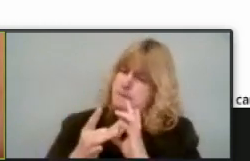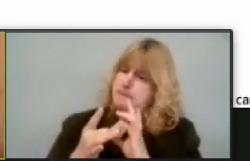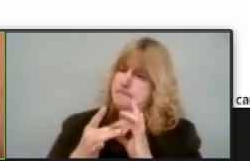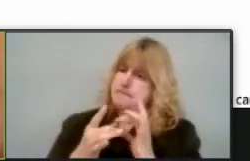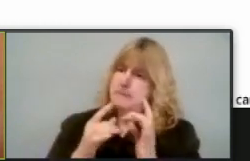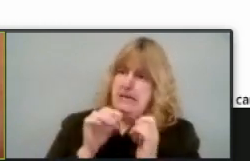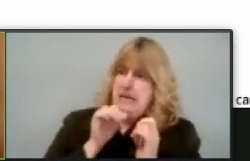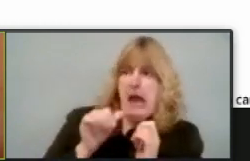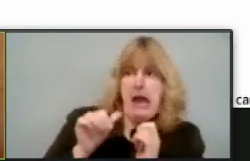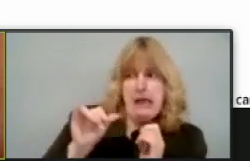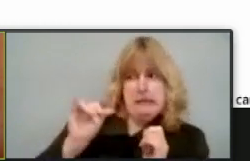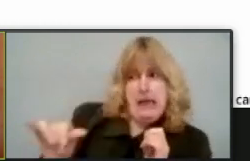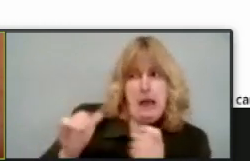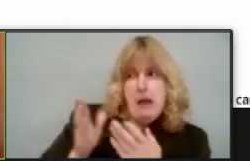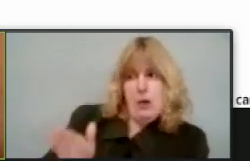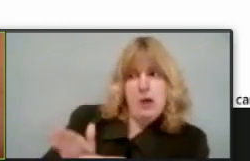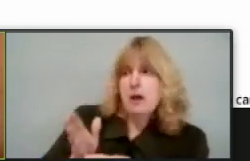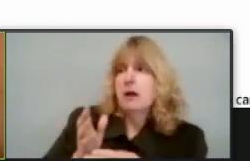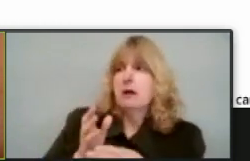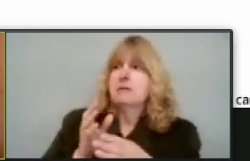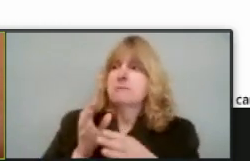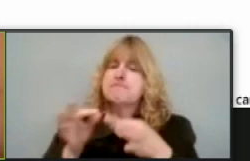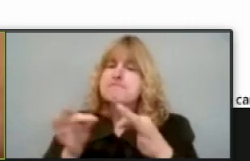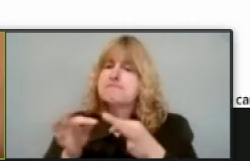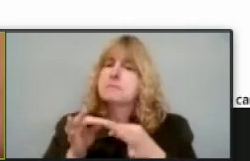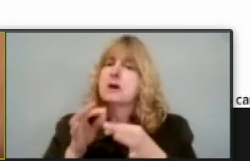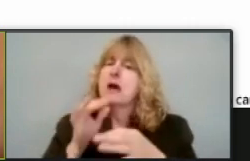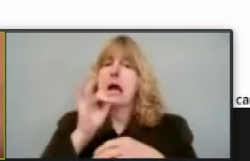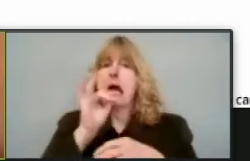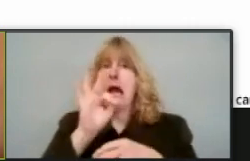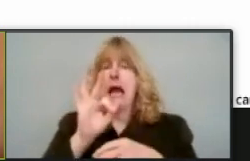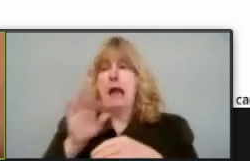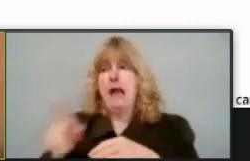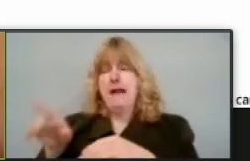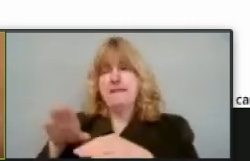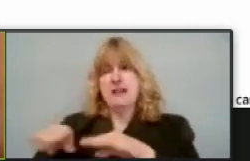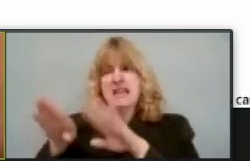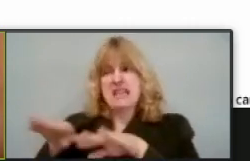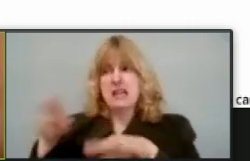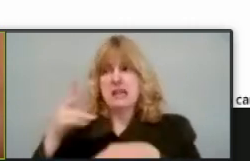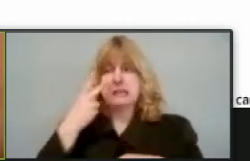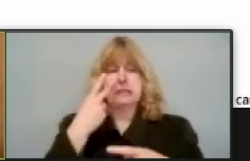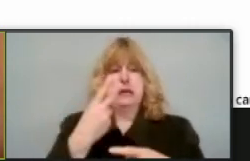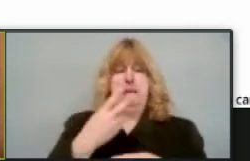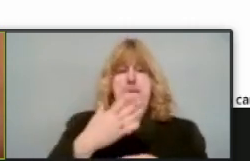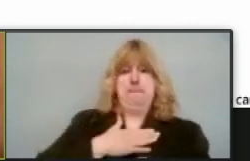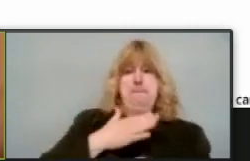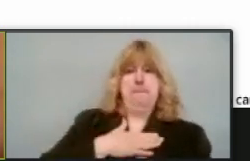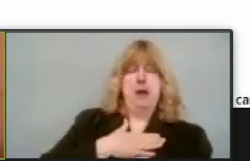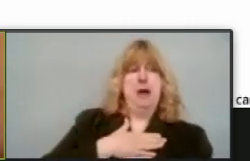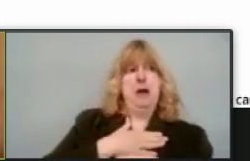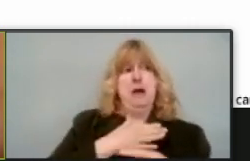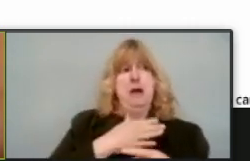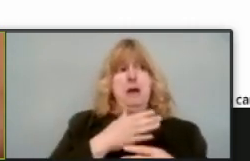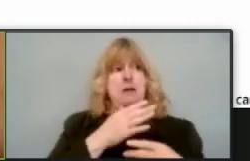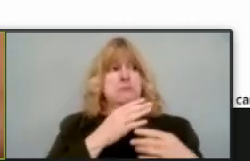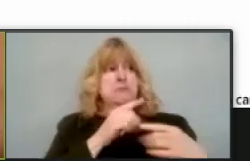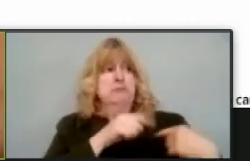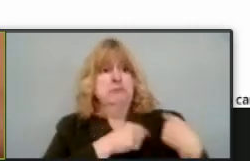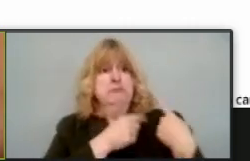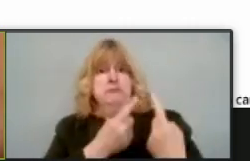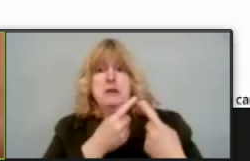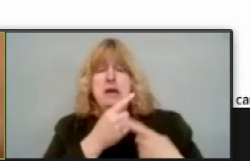what happens if, you know, my kids see an unhealthy relationship growing up with me or my partner, how is that going to impact them